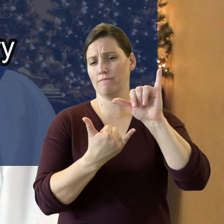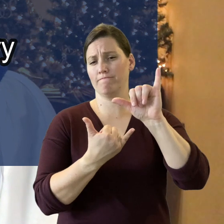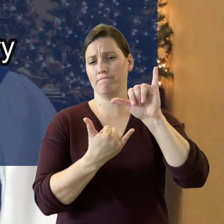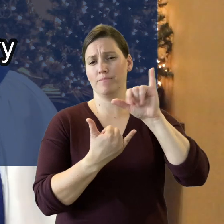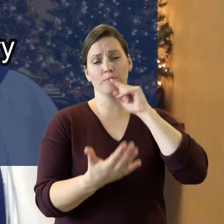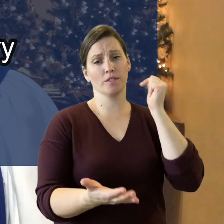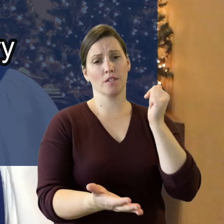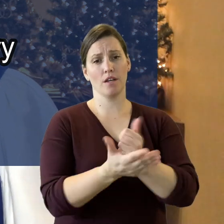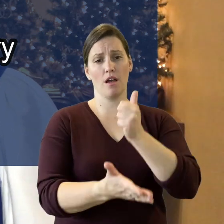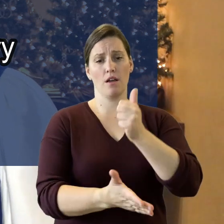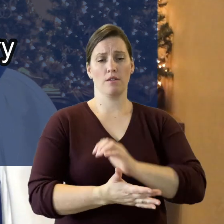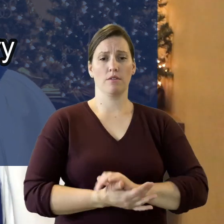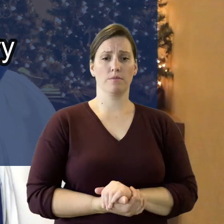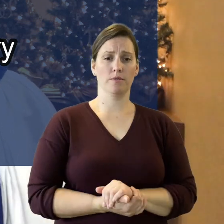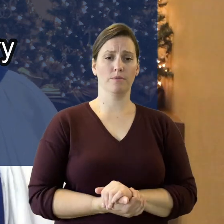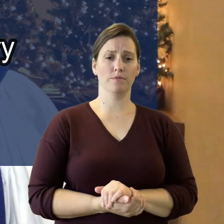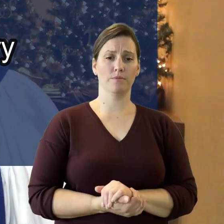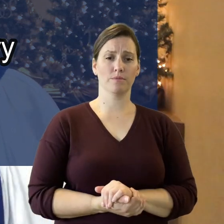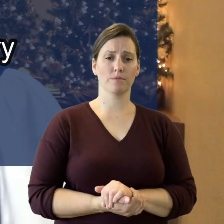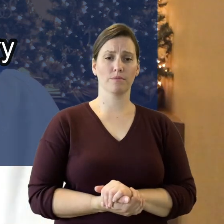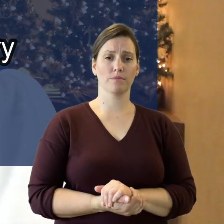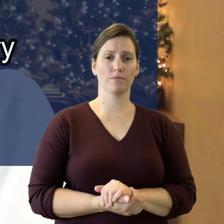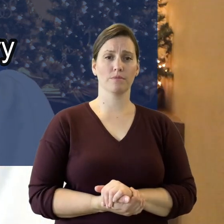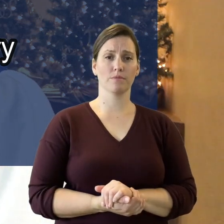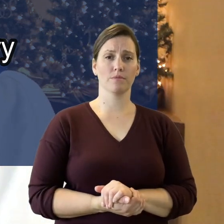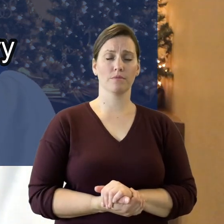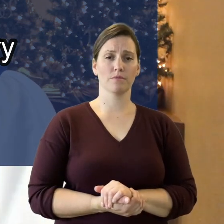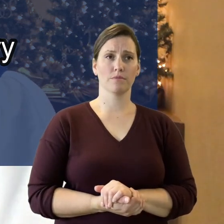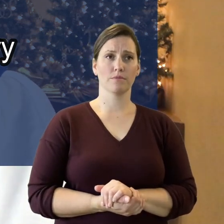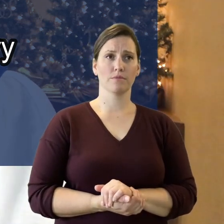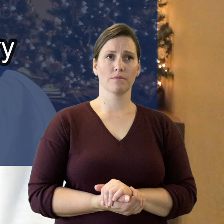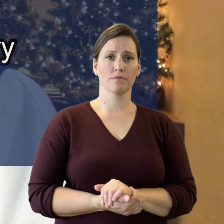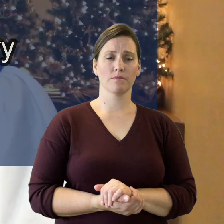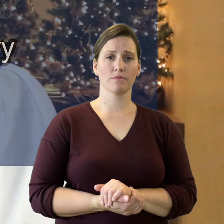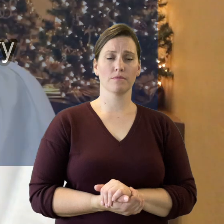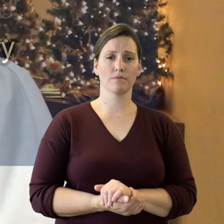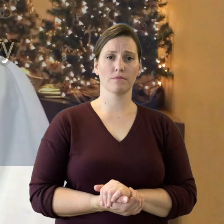the power, and the glory, forever and ever. Amen.